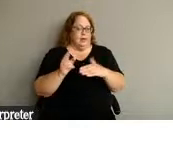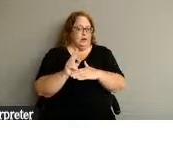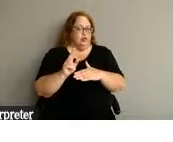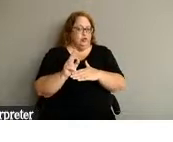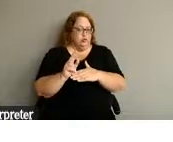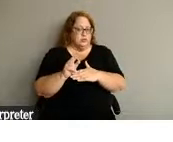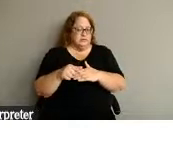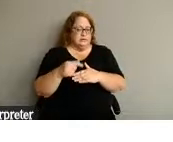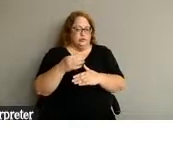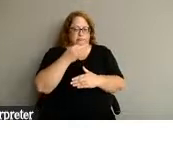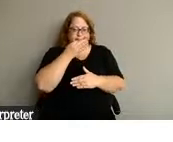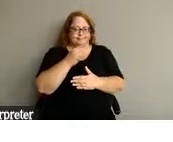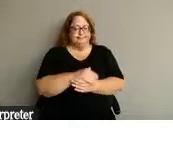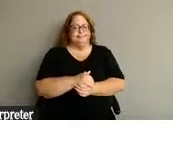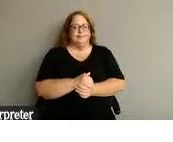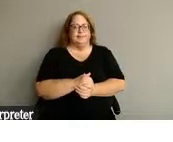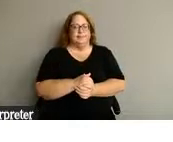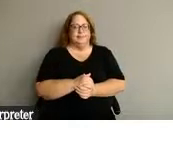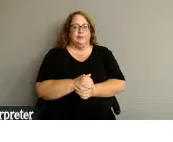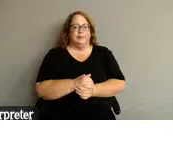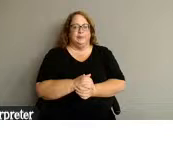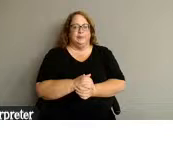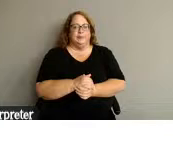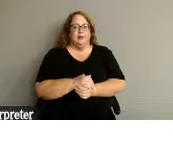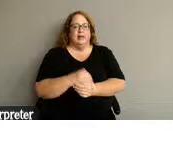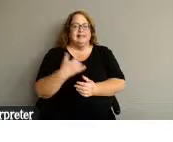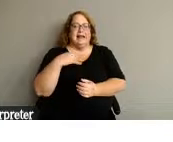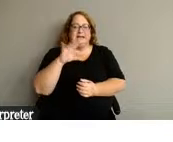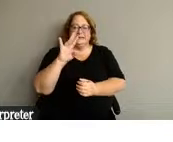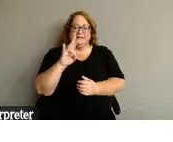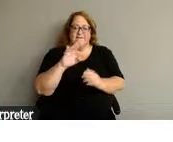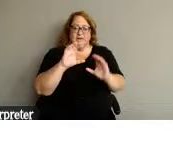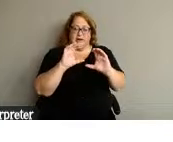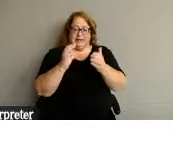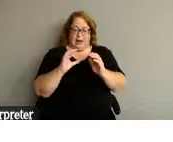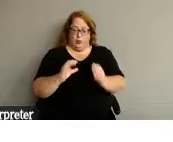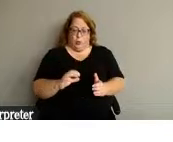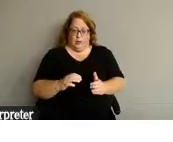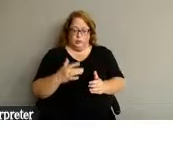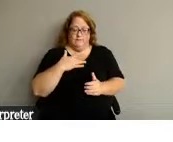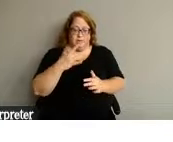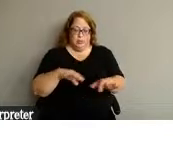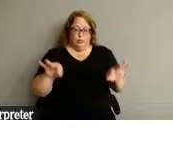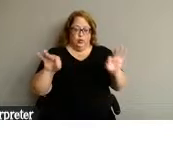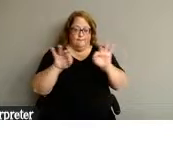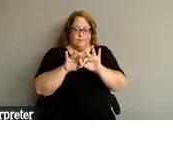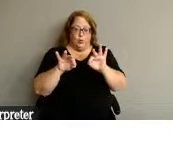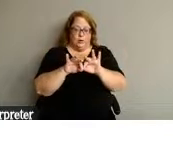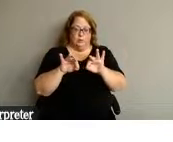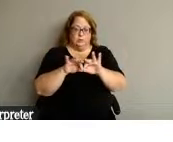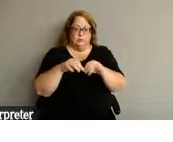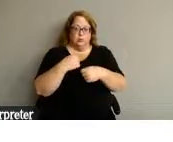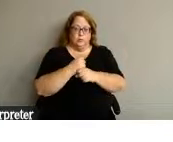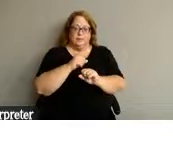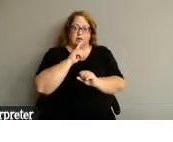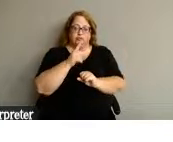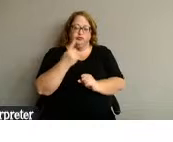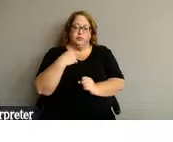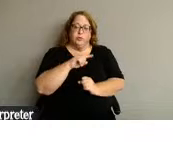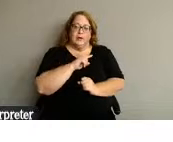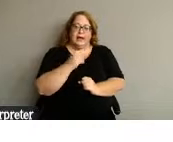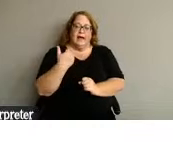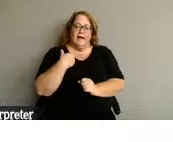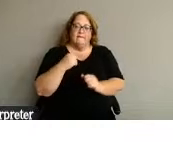here shortly. The partnership agreement contains 7 categories that we felt were important to make sure that we